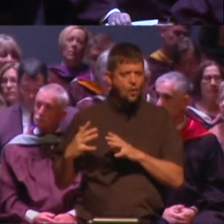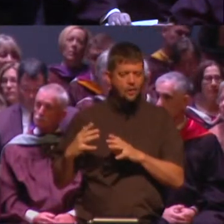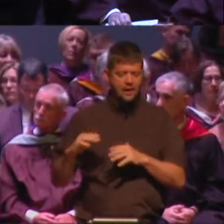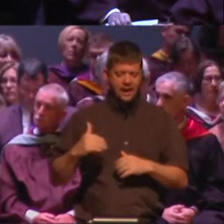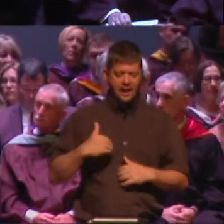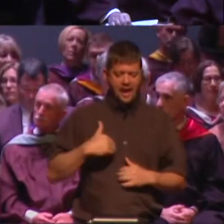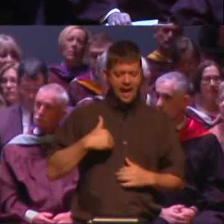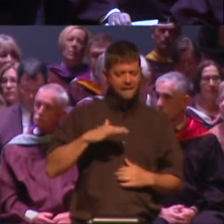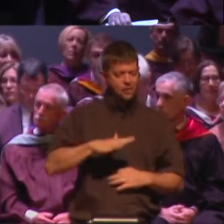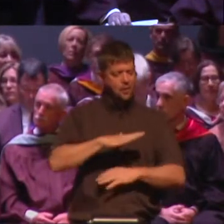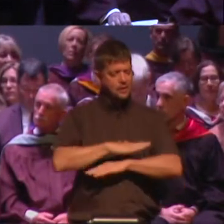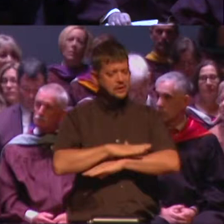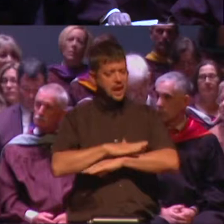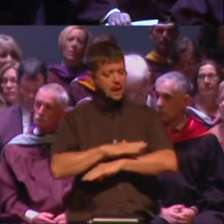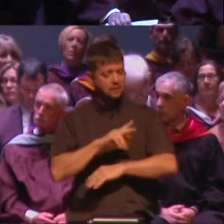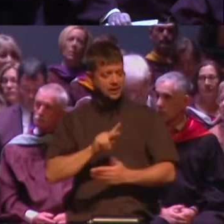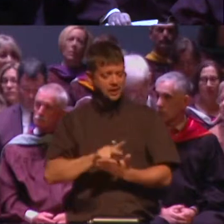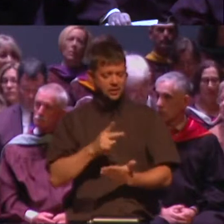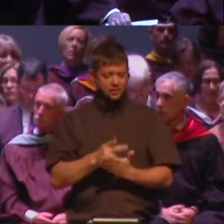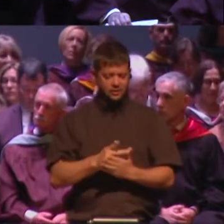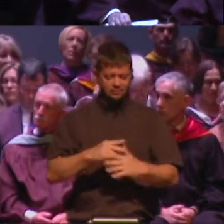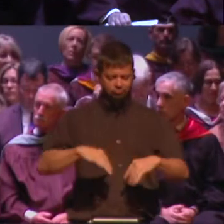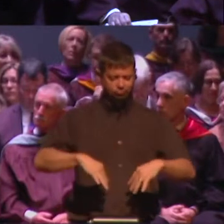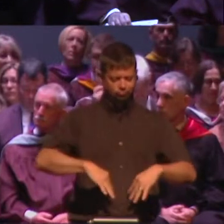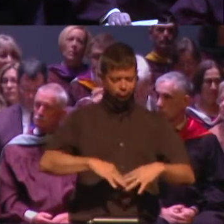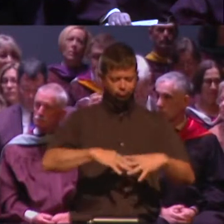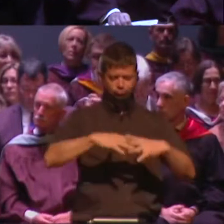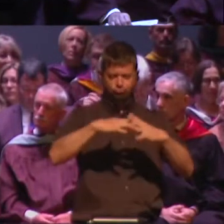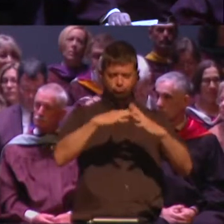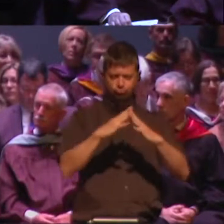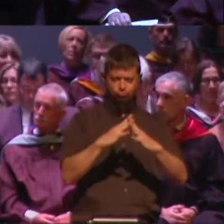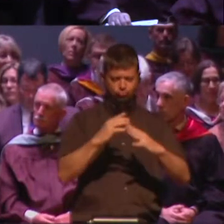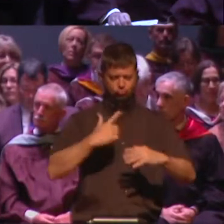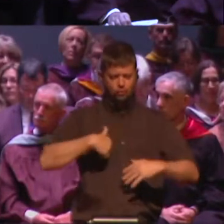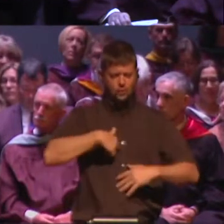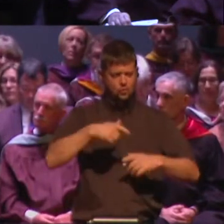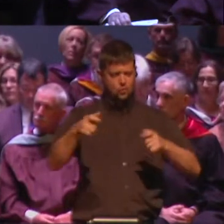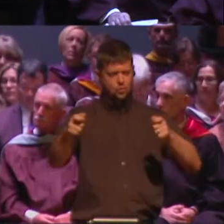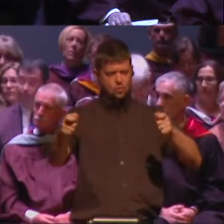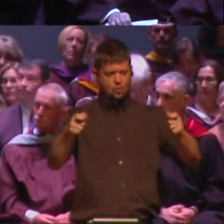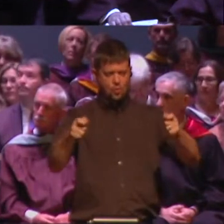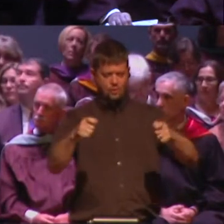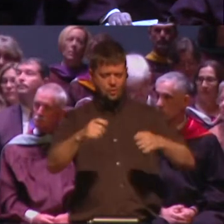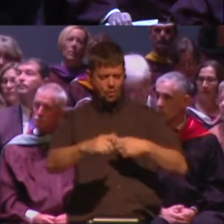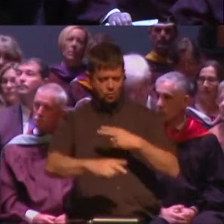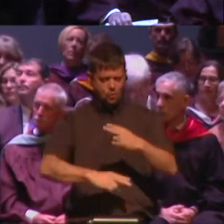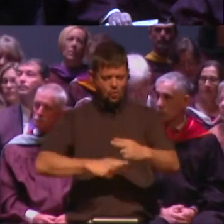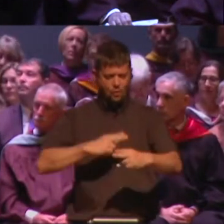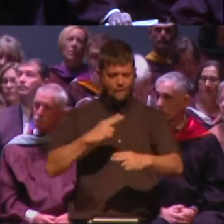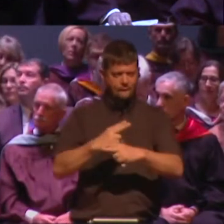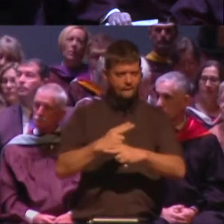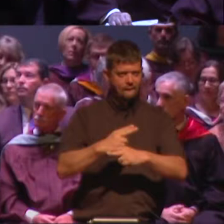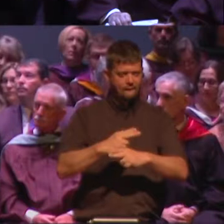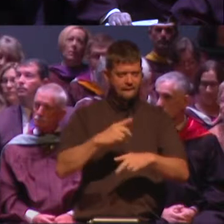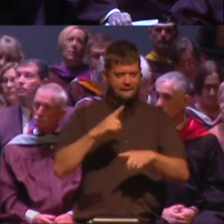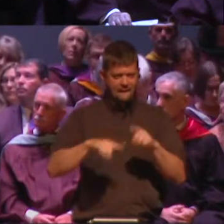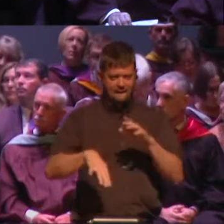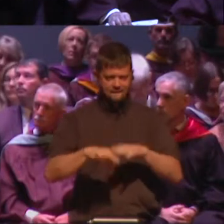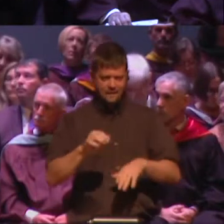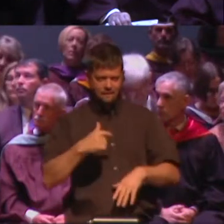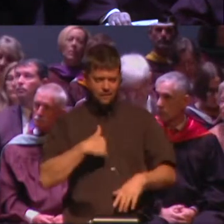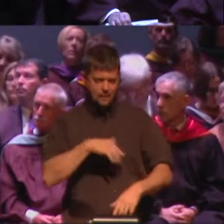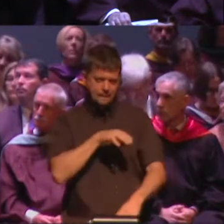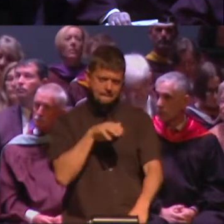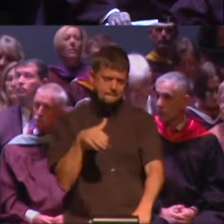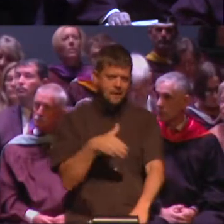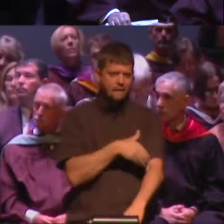dining room table into a fort where we were the ruler of our universe and we were both undetectable and